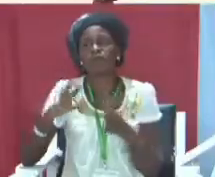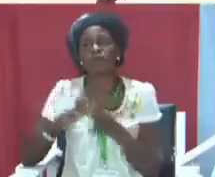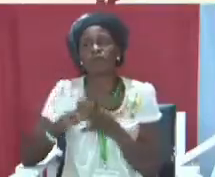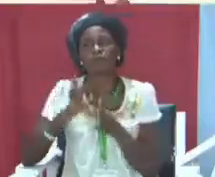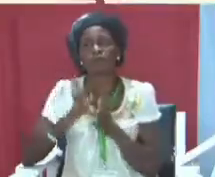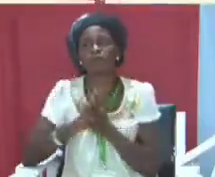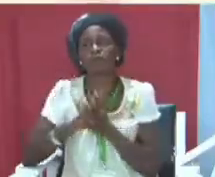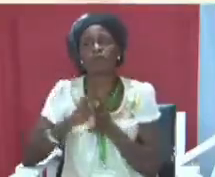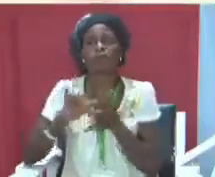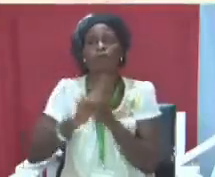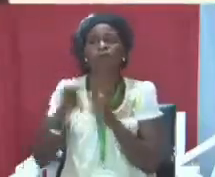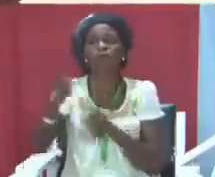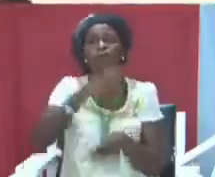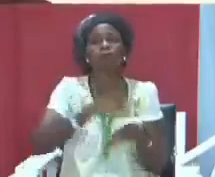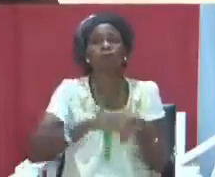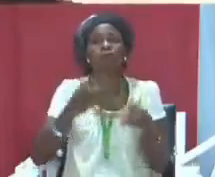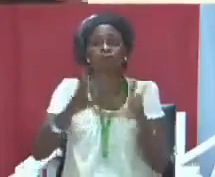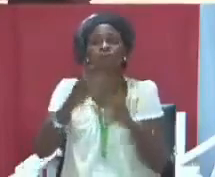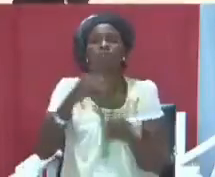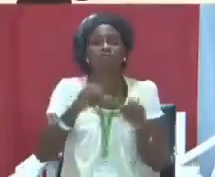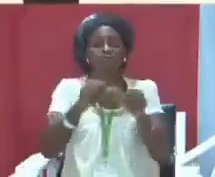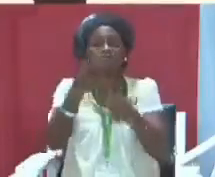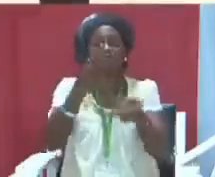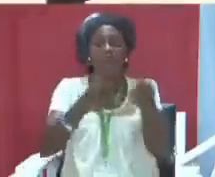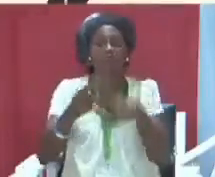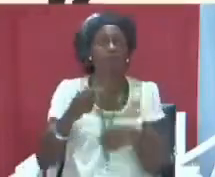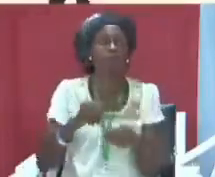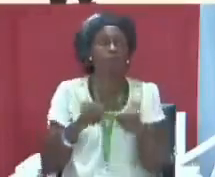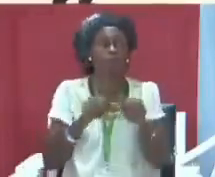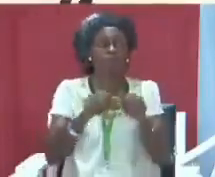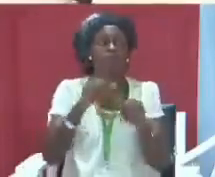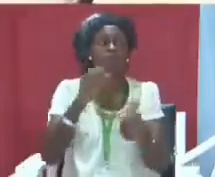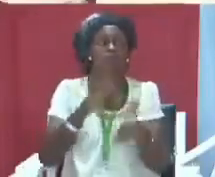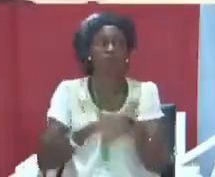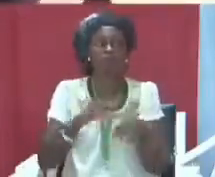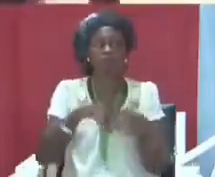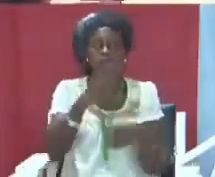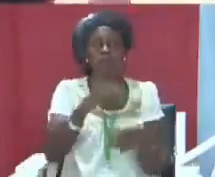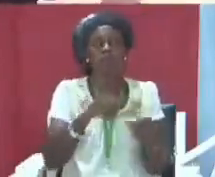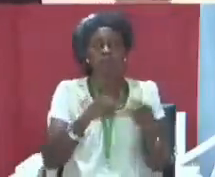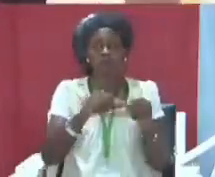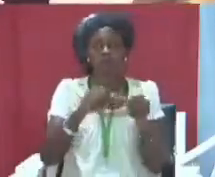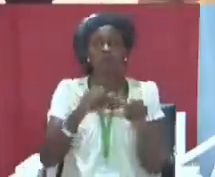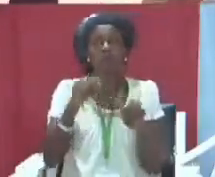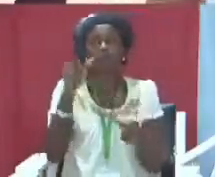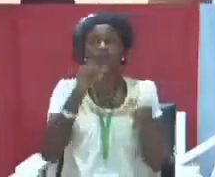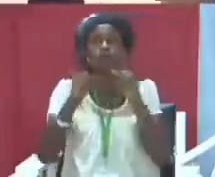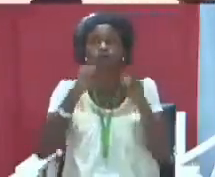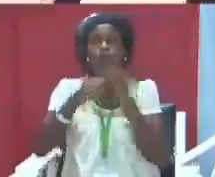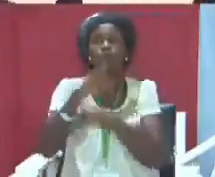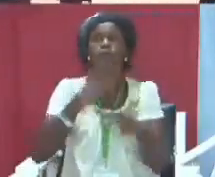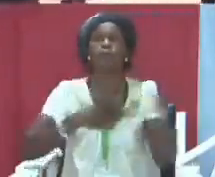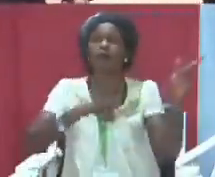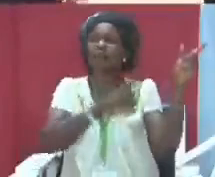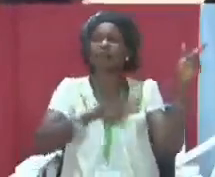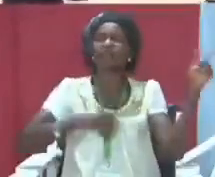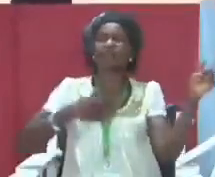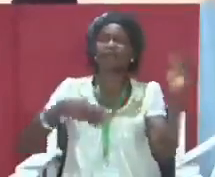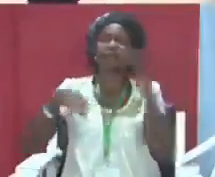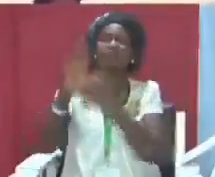Those of you who are on the way, keep coming. And those of you who are already out, say after me, my Lord and my